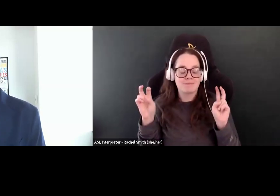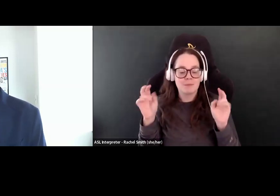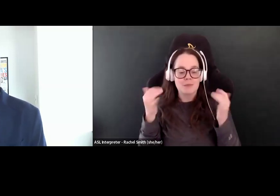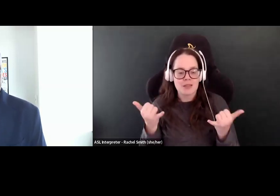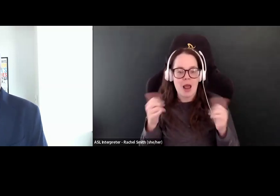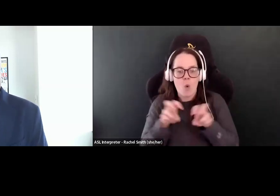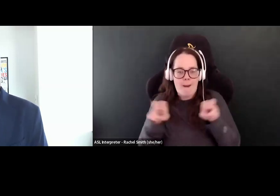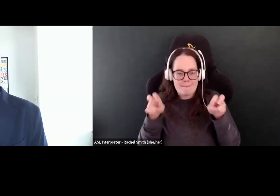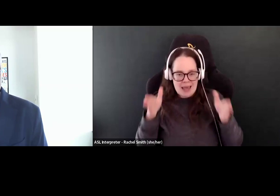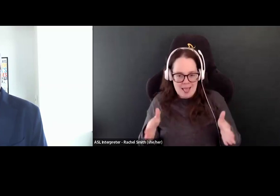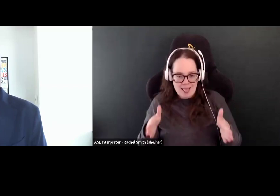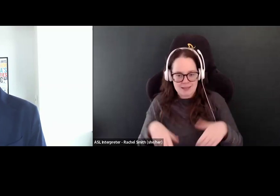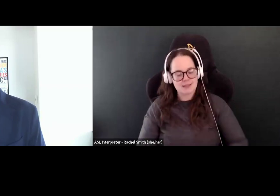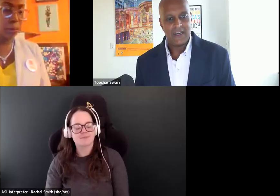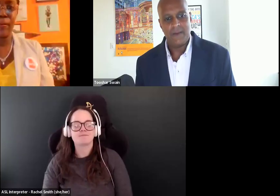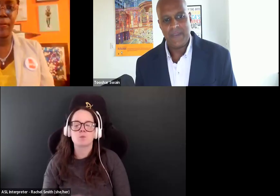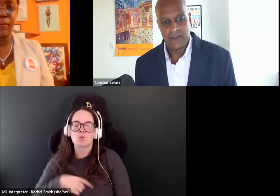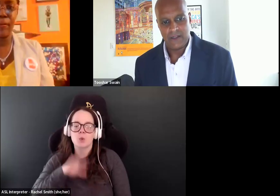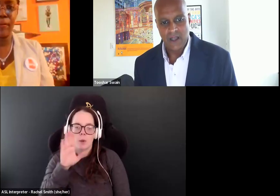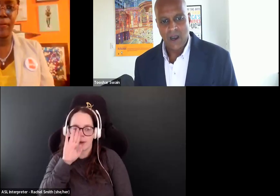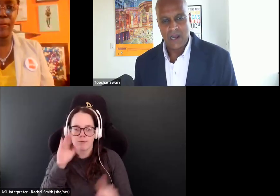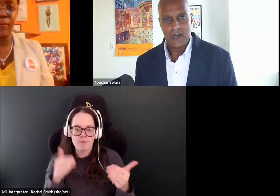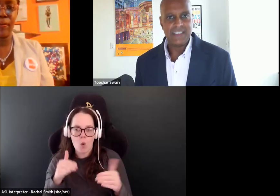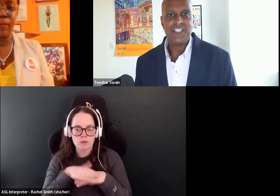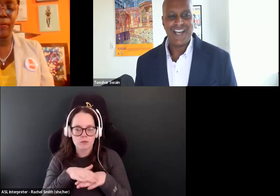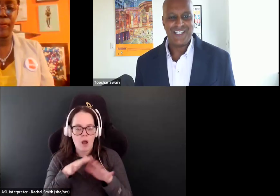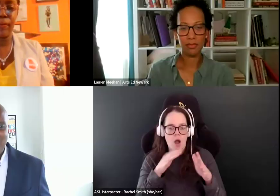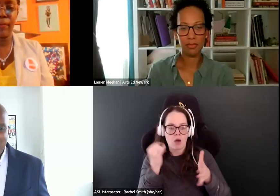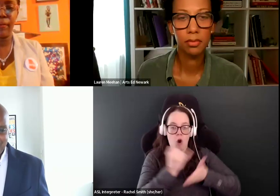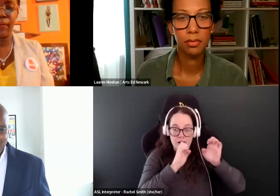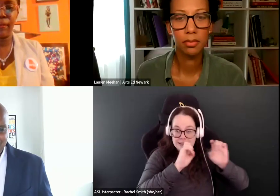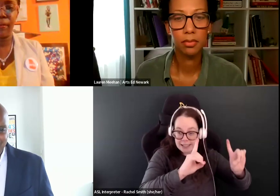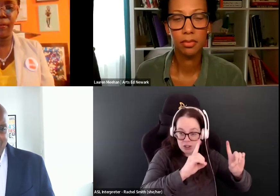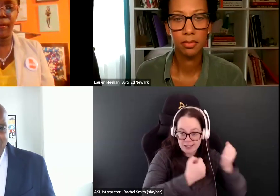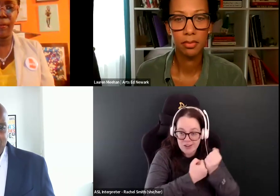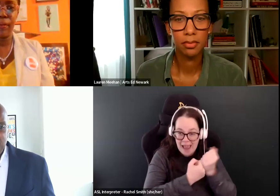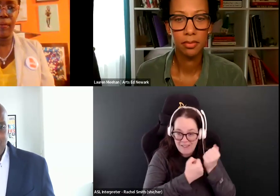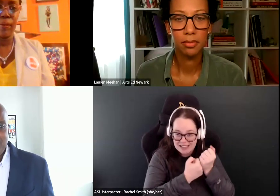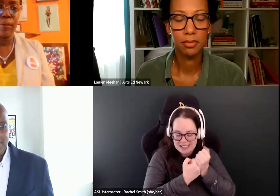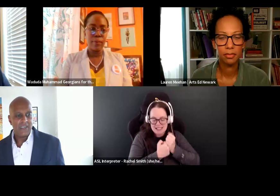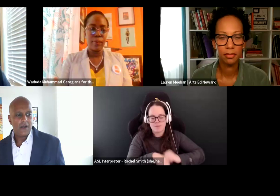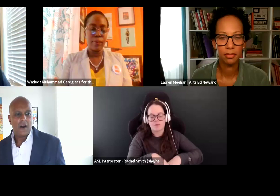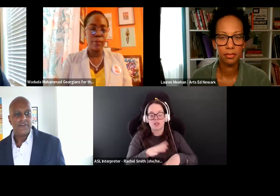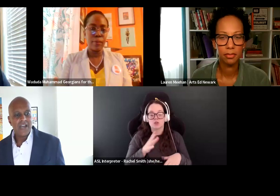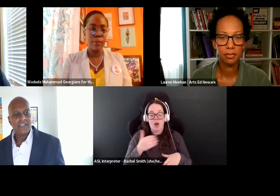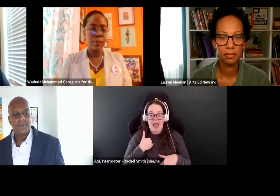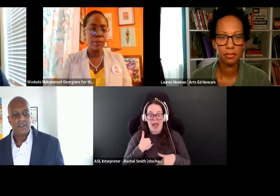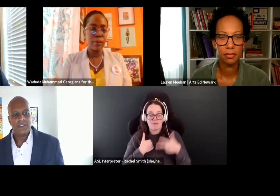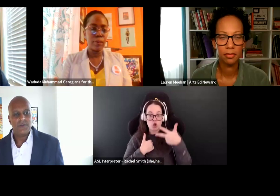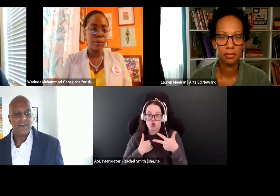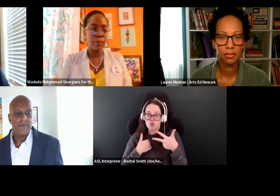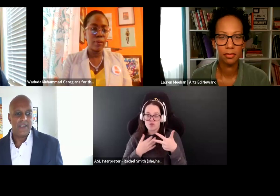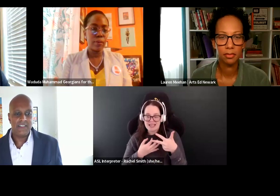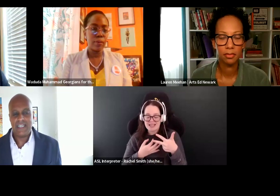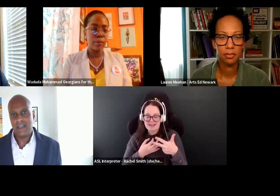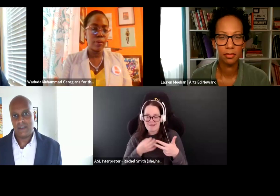our panel. We'll be focusing on a panel on arts education advocacy. Joining me are three experts